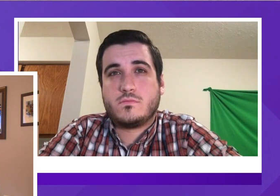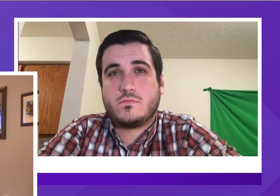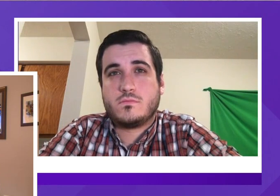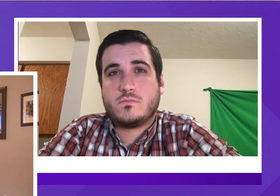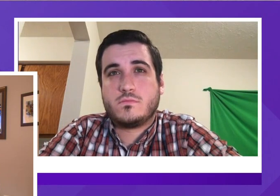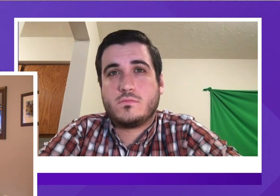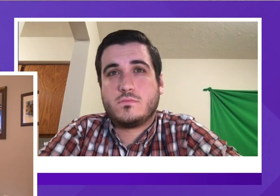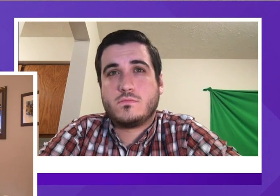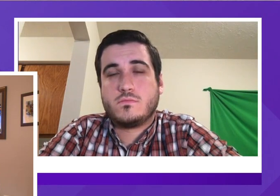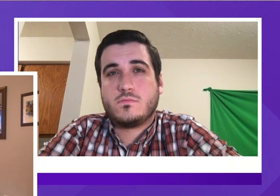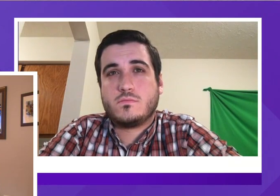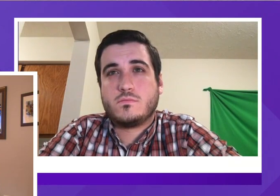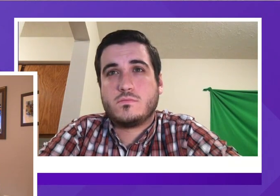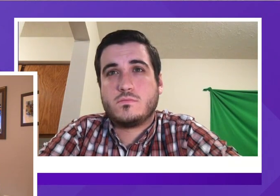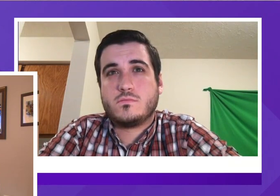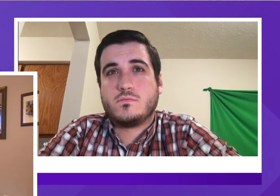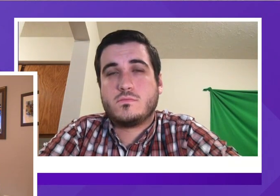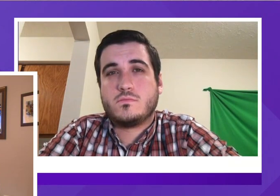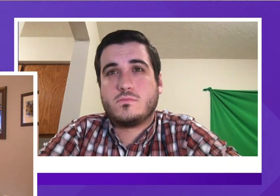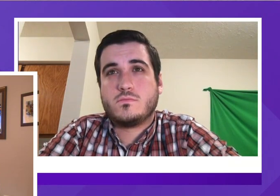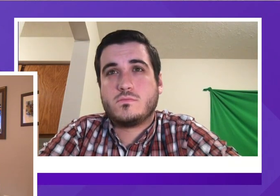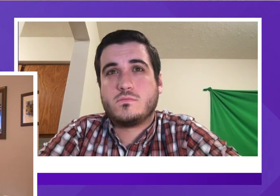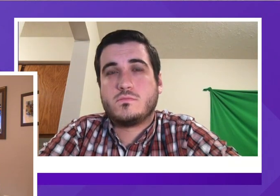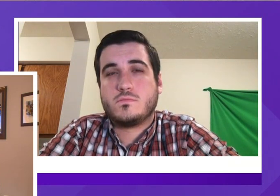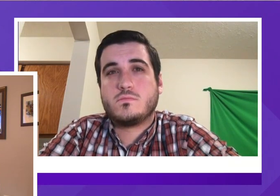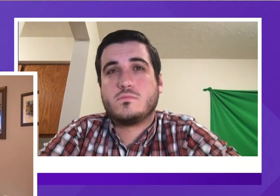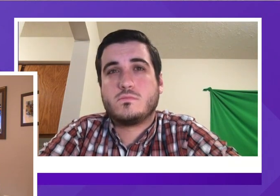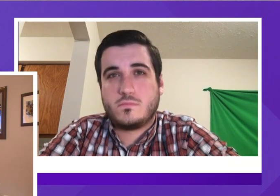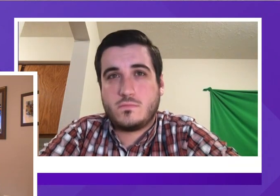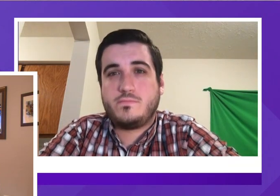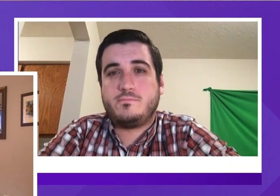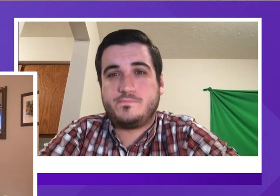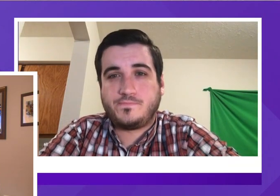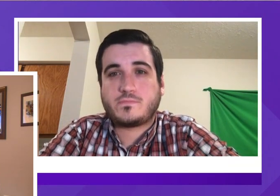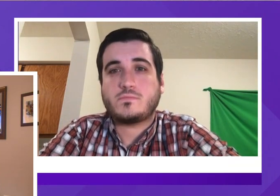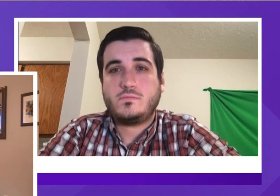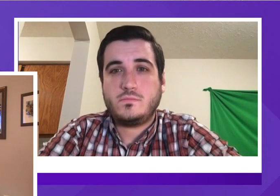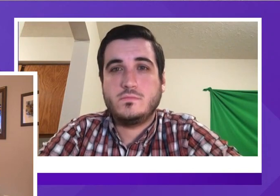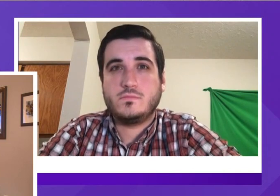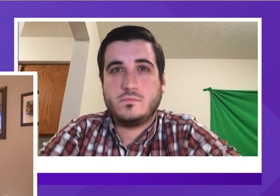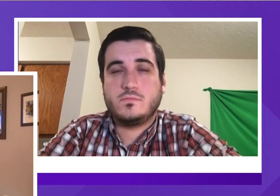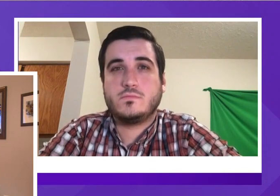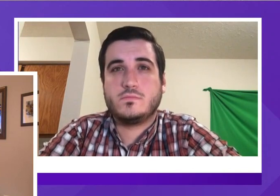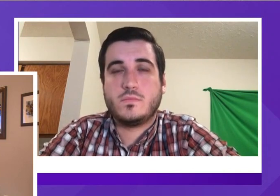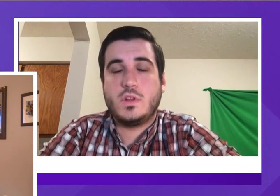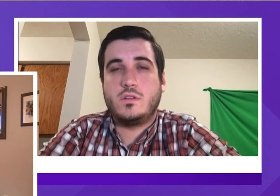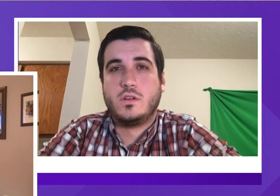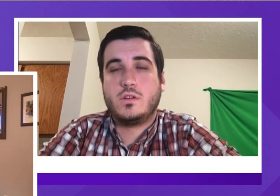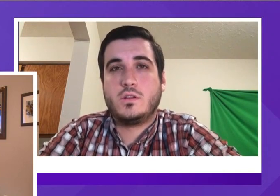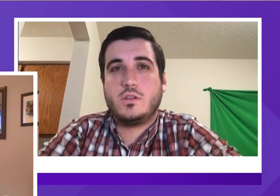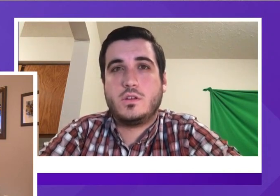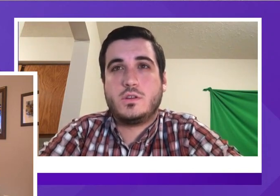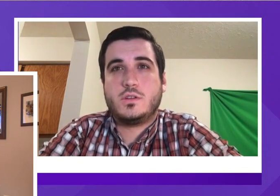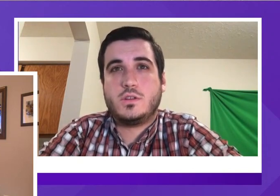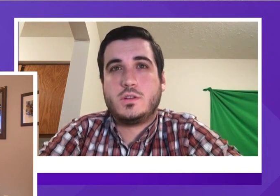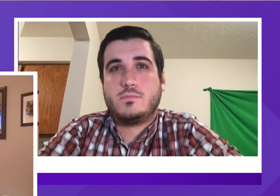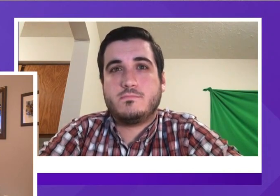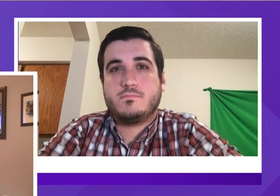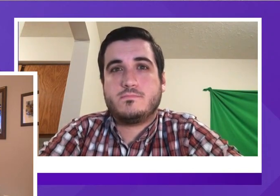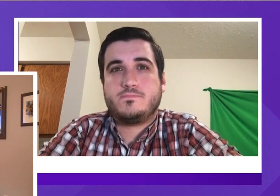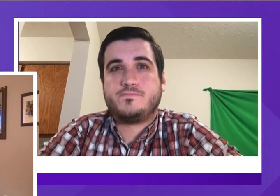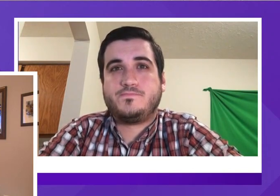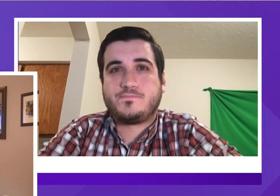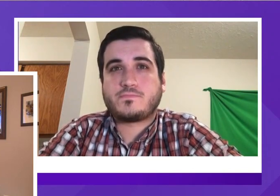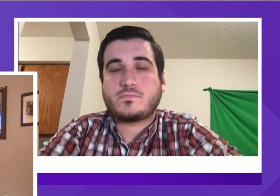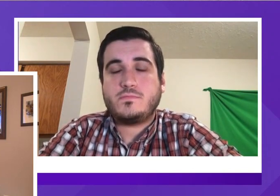All right, Casey, let's talk about that issue of testing. That's been a big concern nationwide and, of course, statewide as well. Did she address testing and